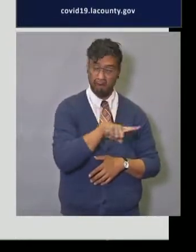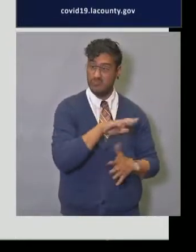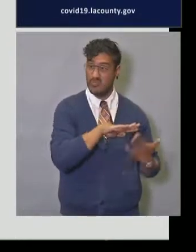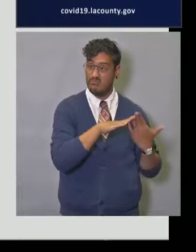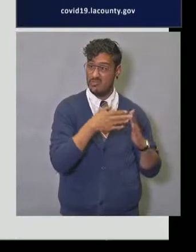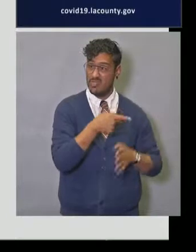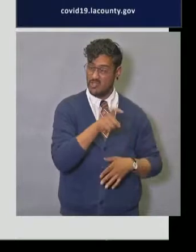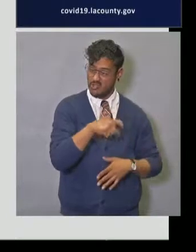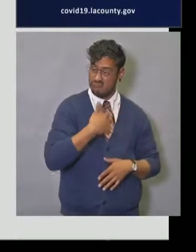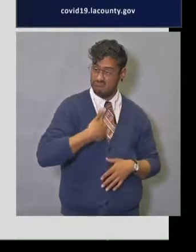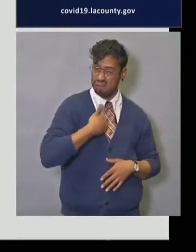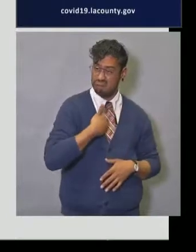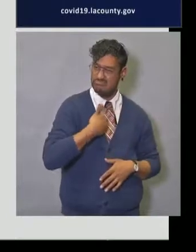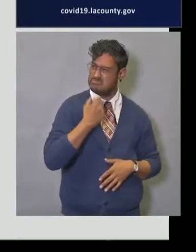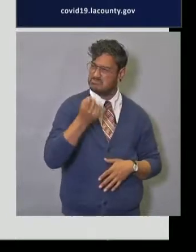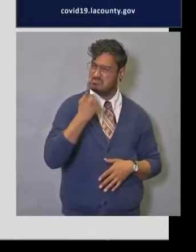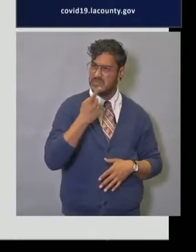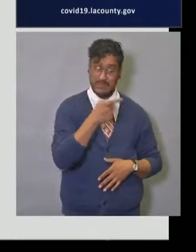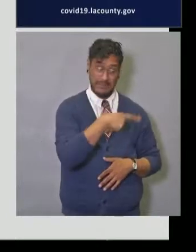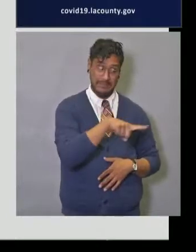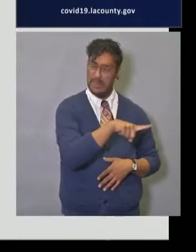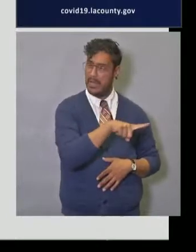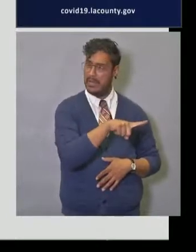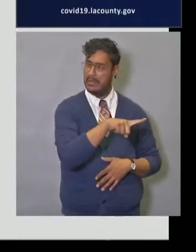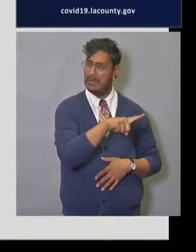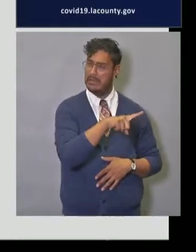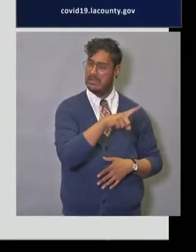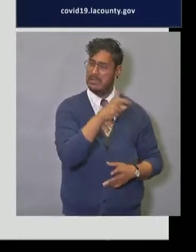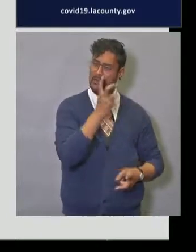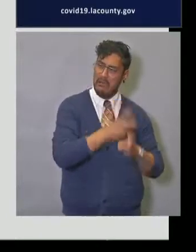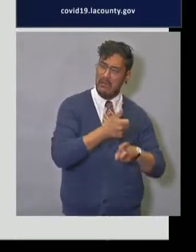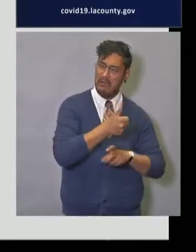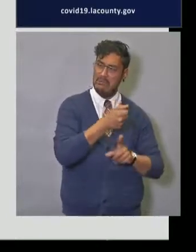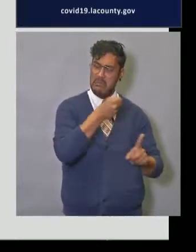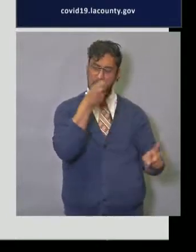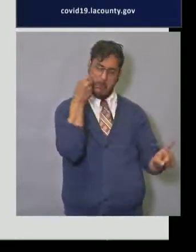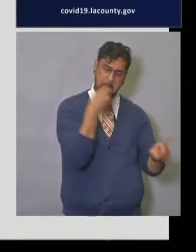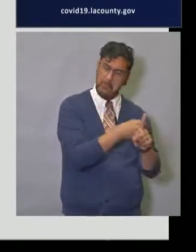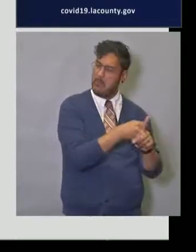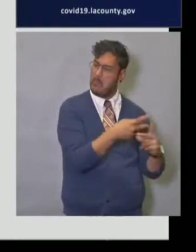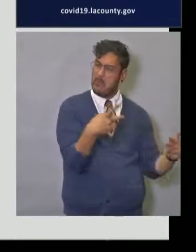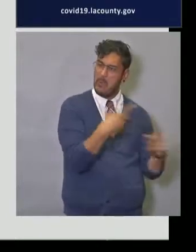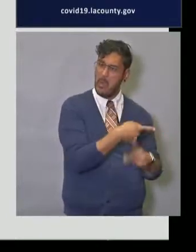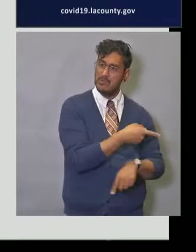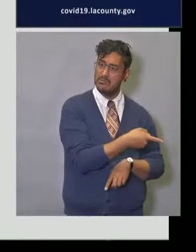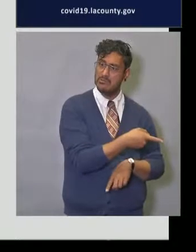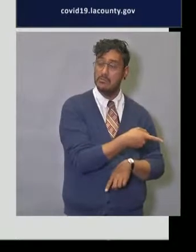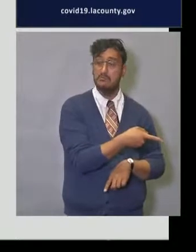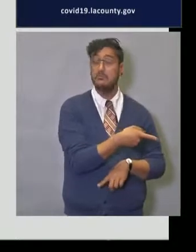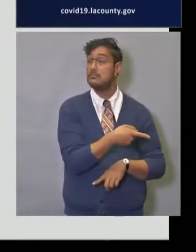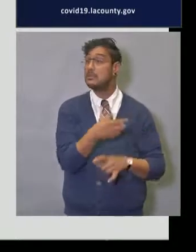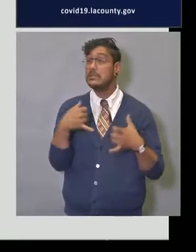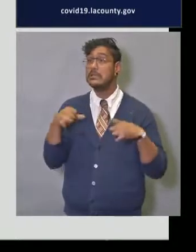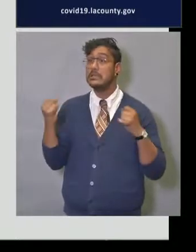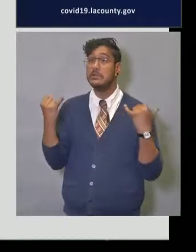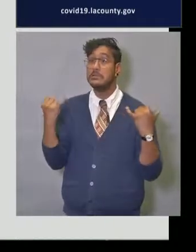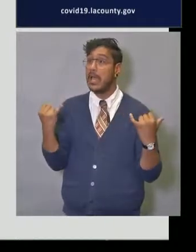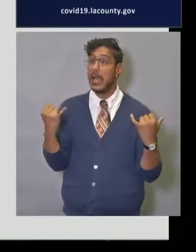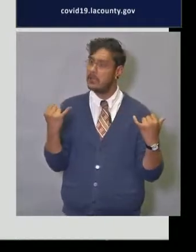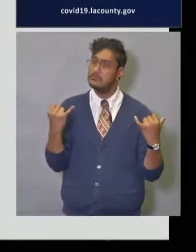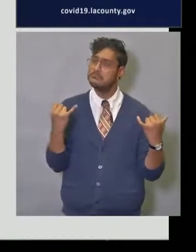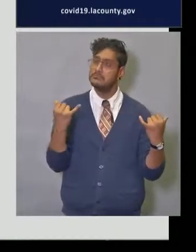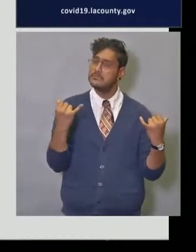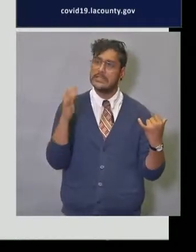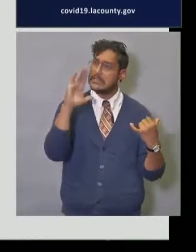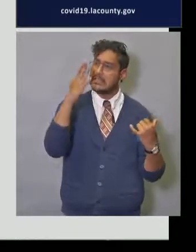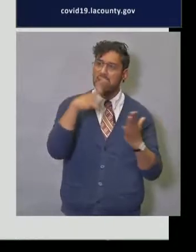brunt of the cases, and now it seems that lessons weren't learned in order to give them the proper vaccine